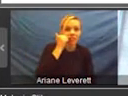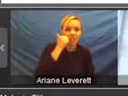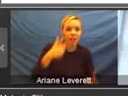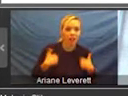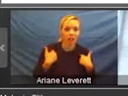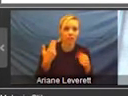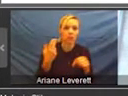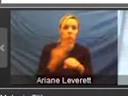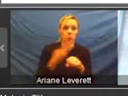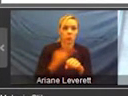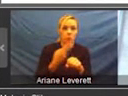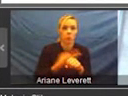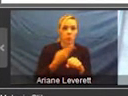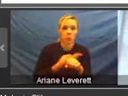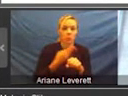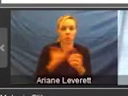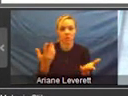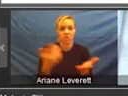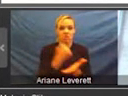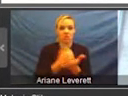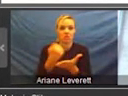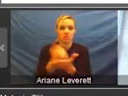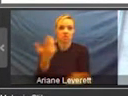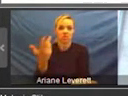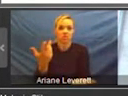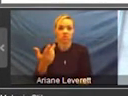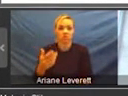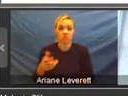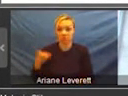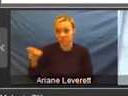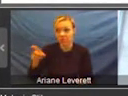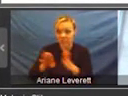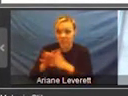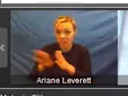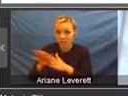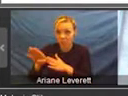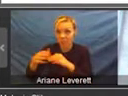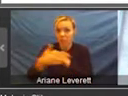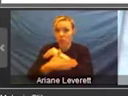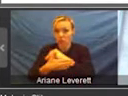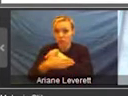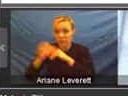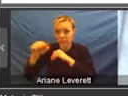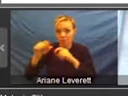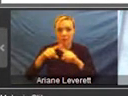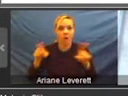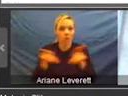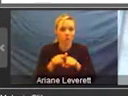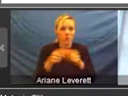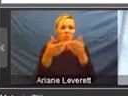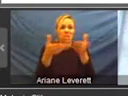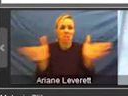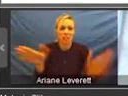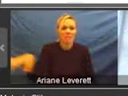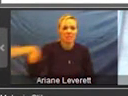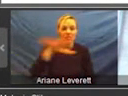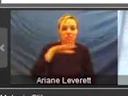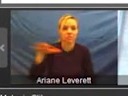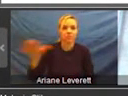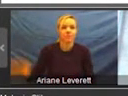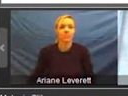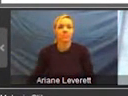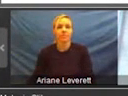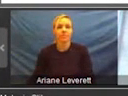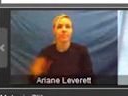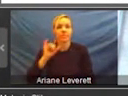the case for developing countries, of course, this is generally the case. The impact of ICTs in formal